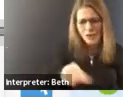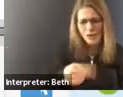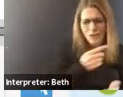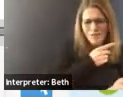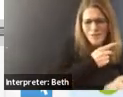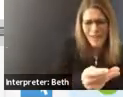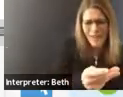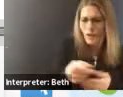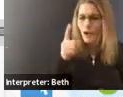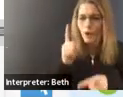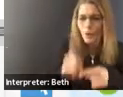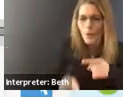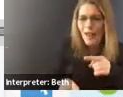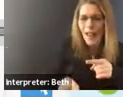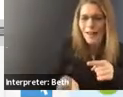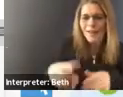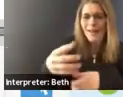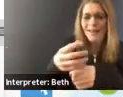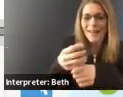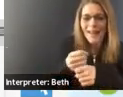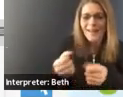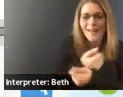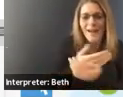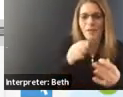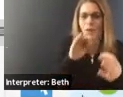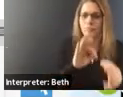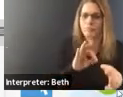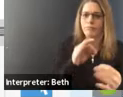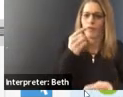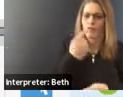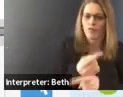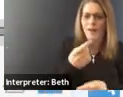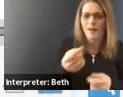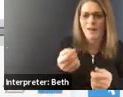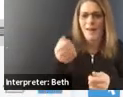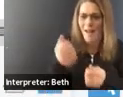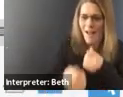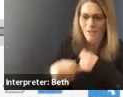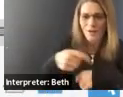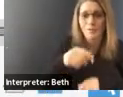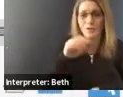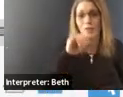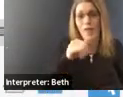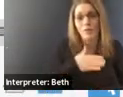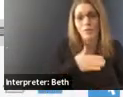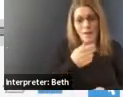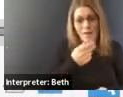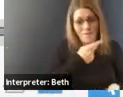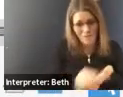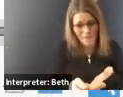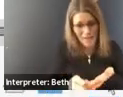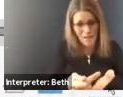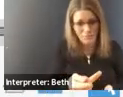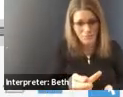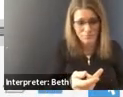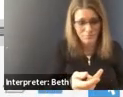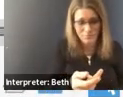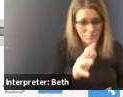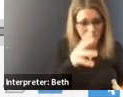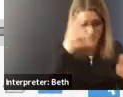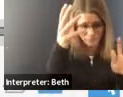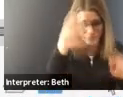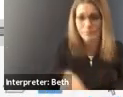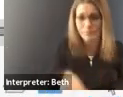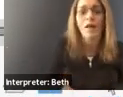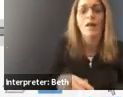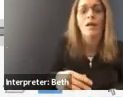everything right every time. So that's my failure right there. Did not work. And then I went forward and I learned